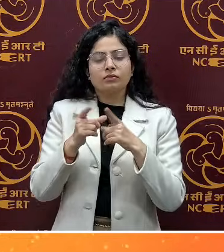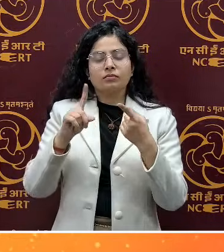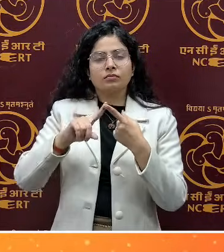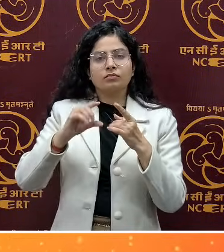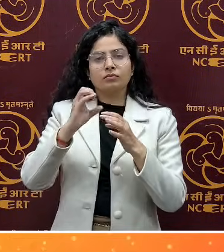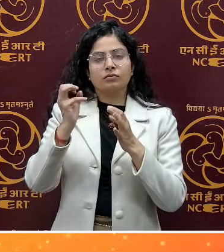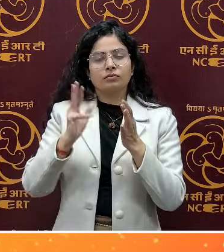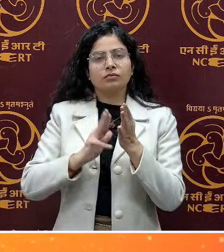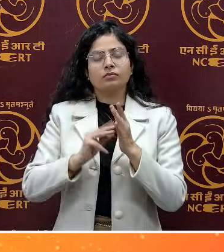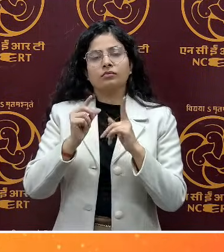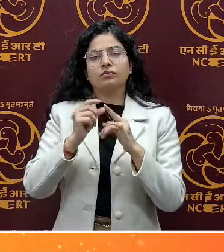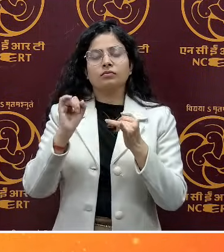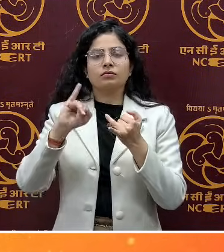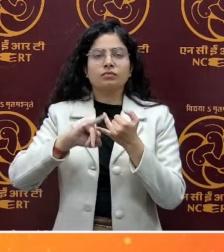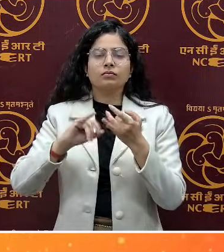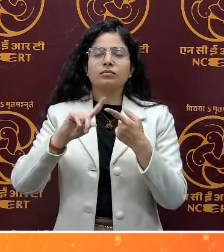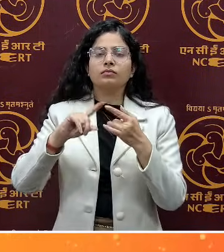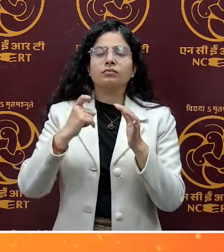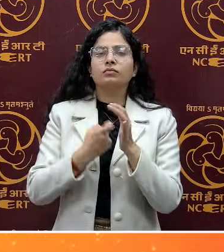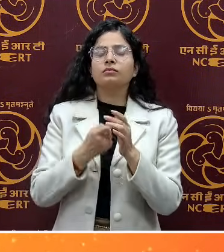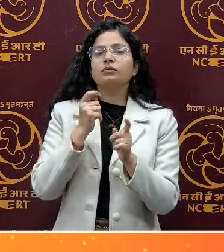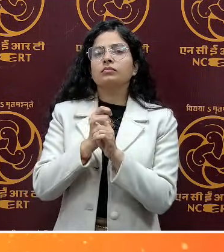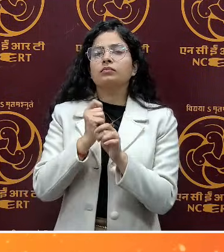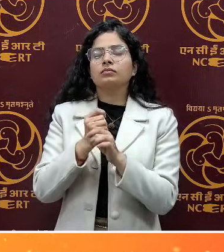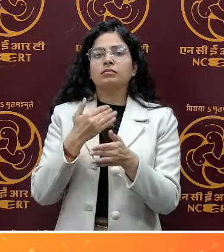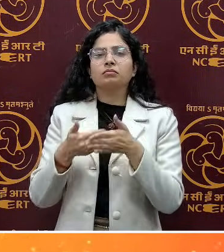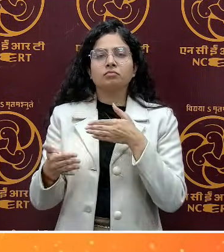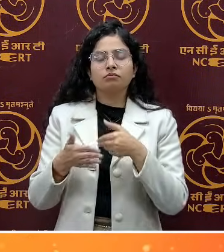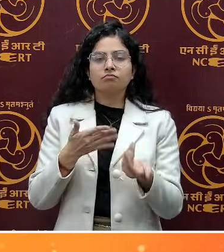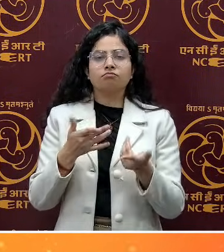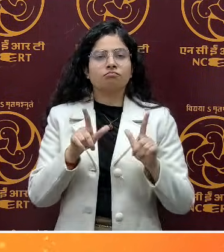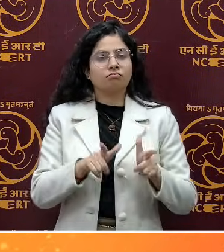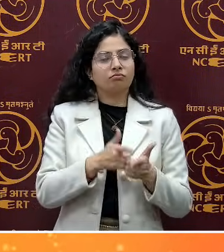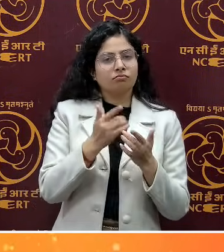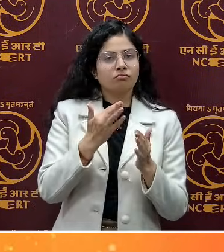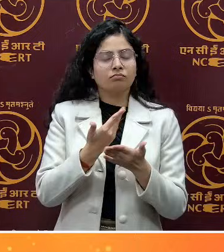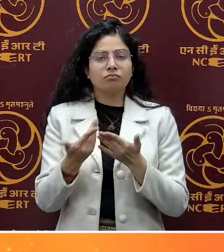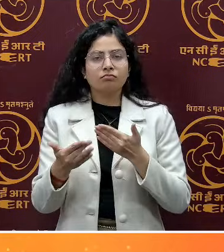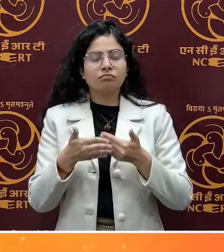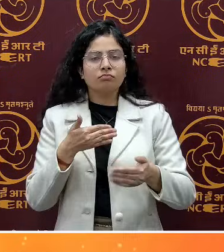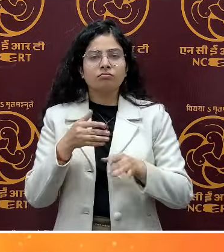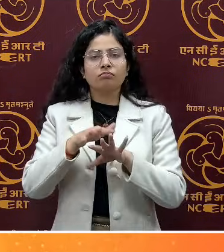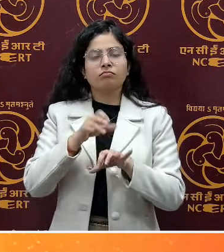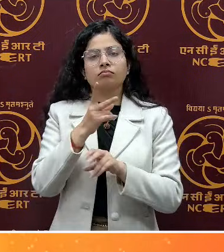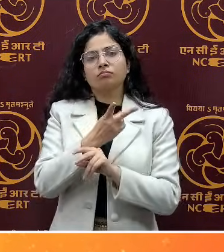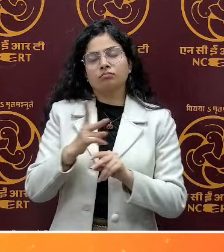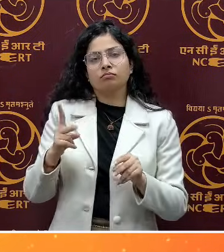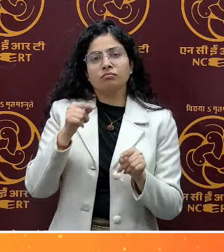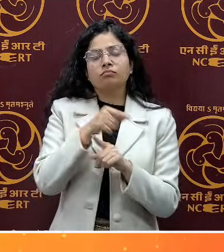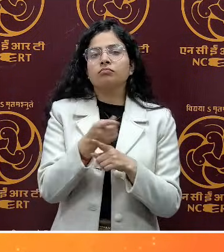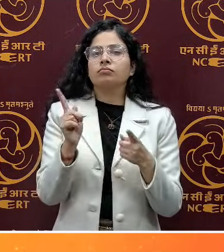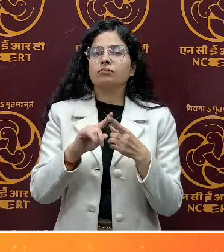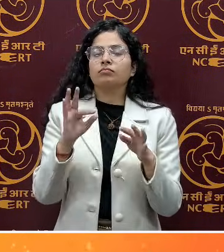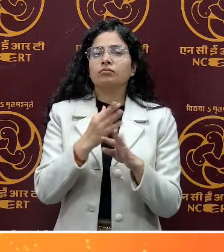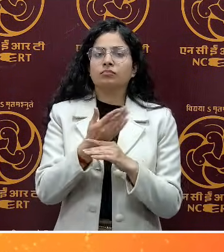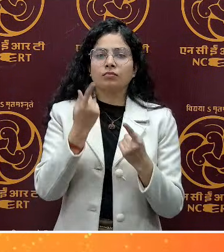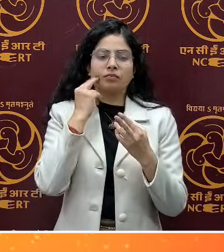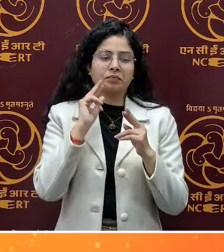decomposers do? Every organism, let it be plant or animal, what happens to them? They